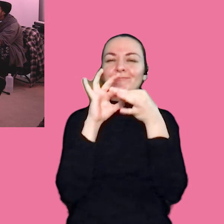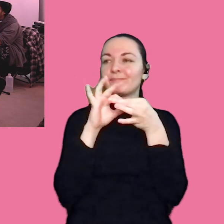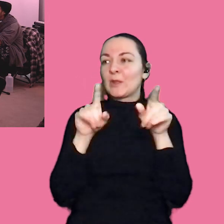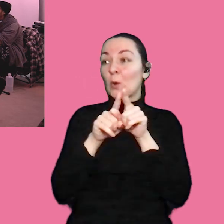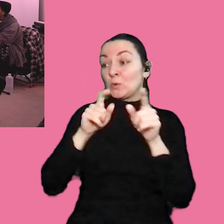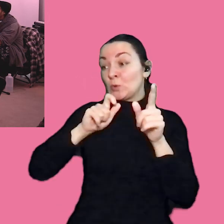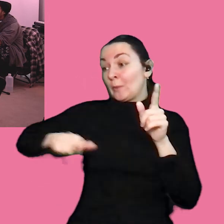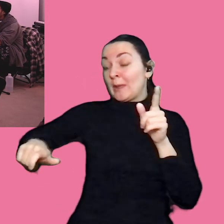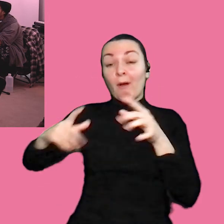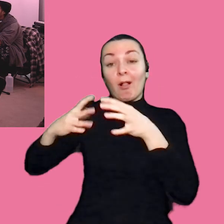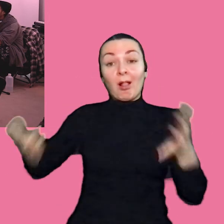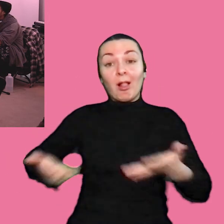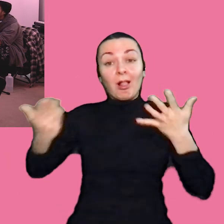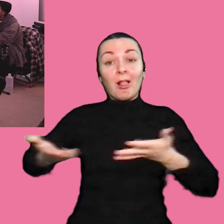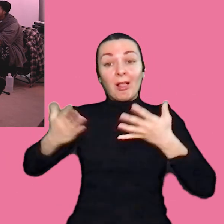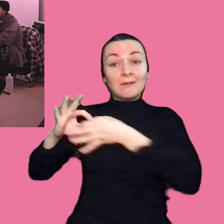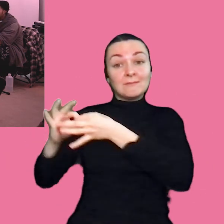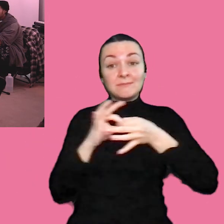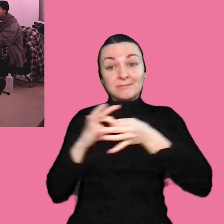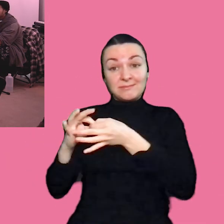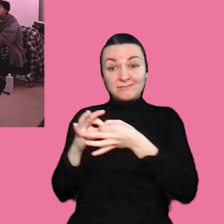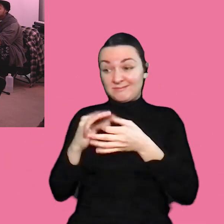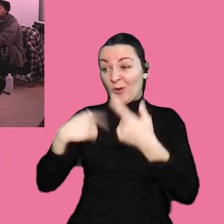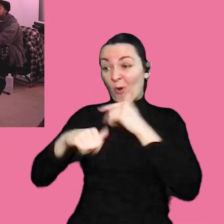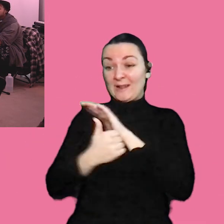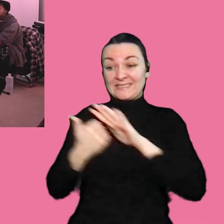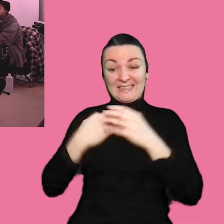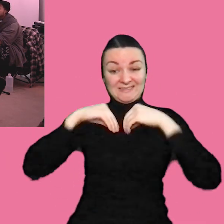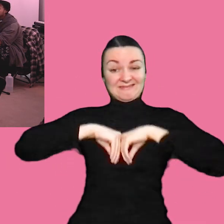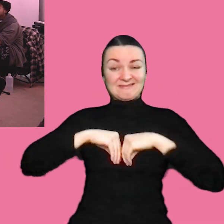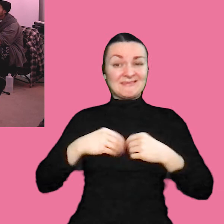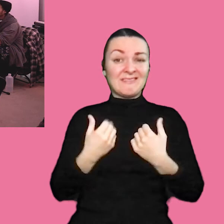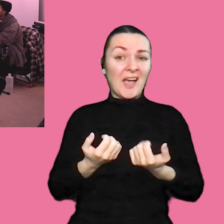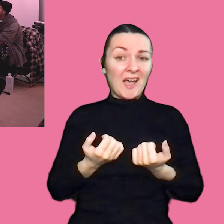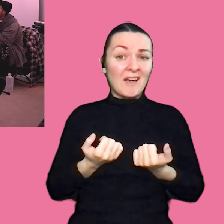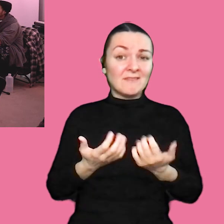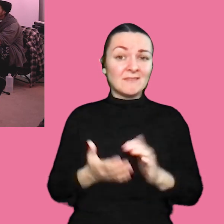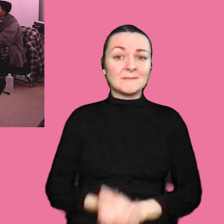engaged, because it's just a skill that we all have kind of latent inside us.